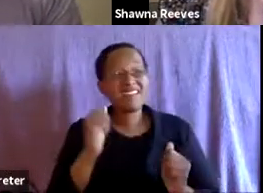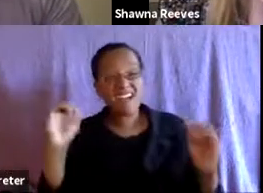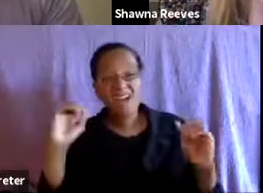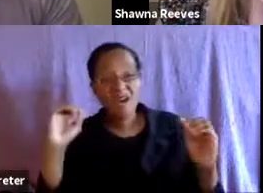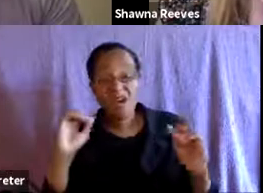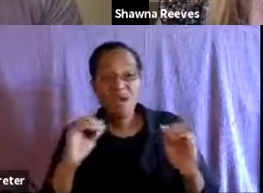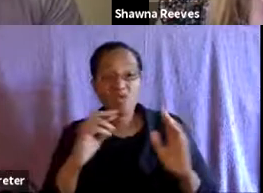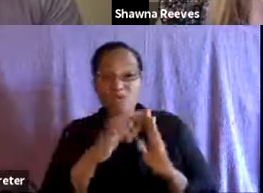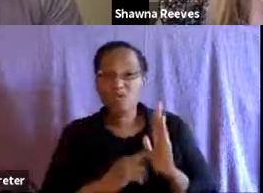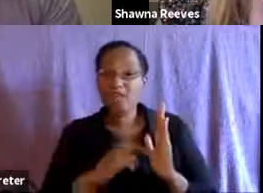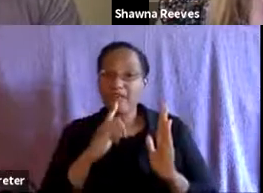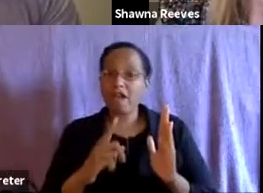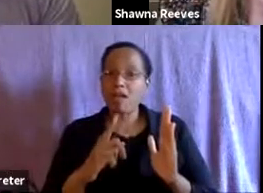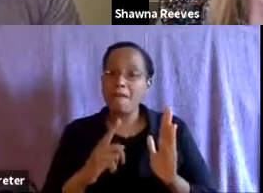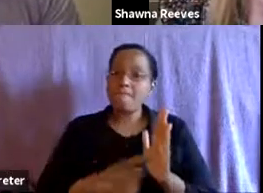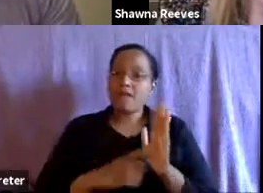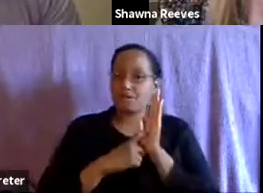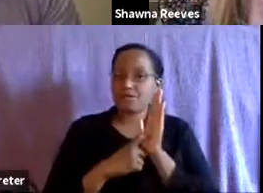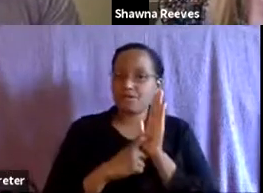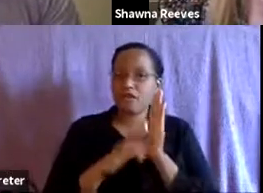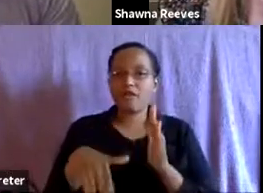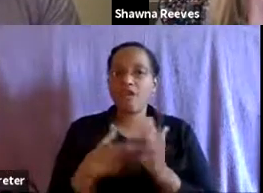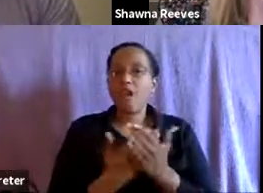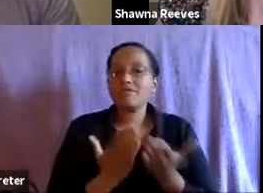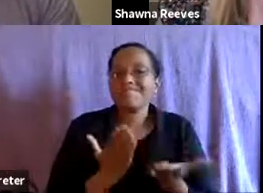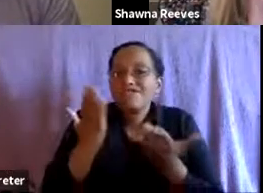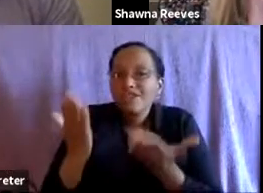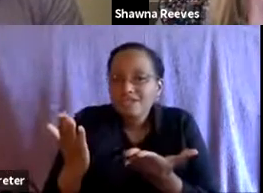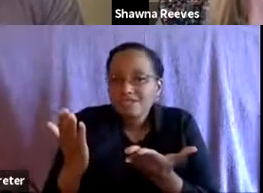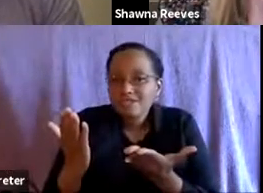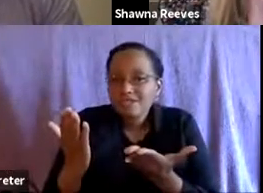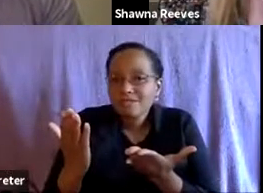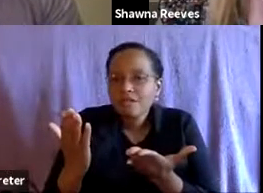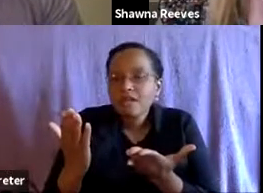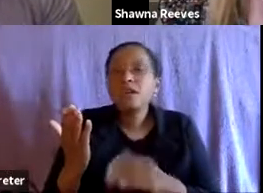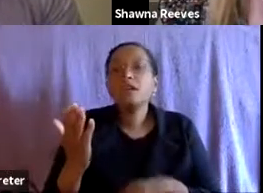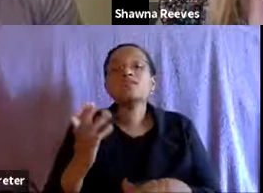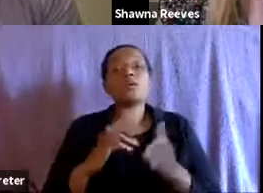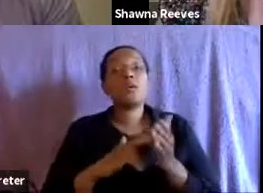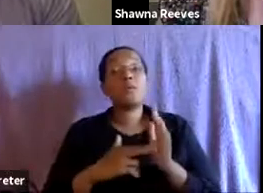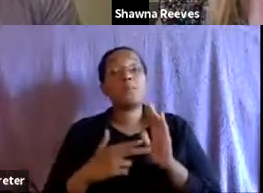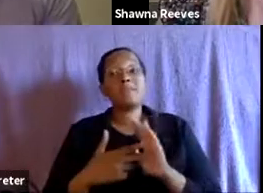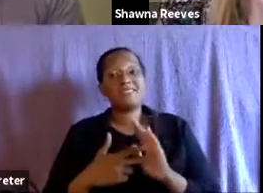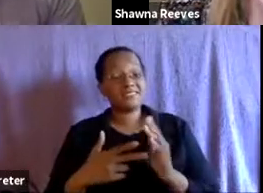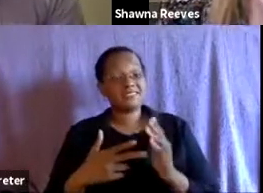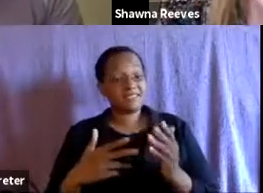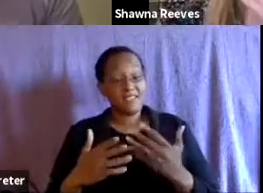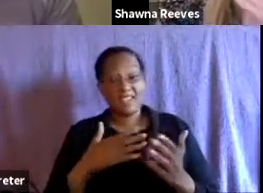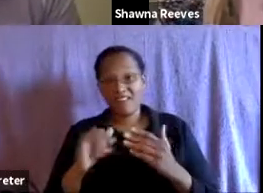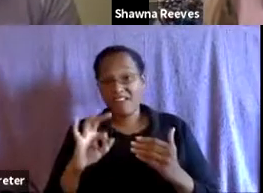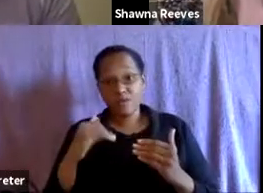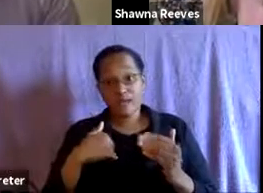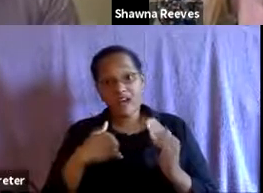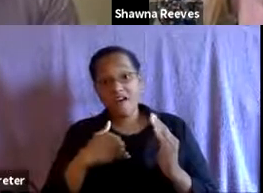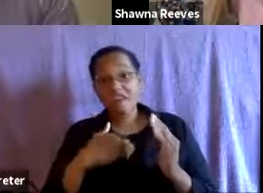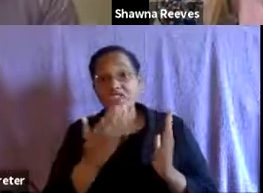facilities should, and especially when you look at the exceptions that exist under these different rules or guidelines